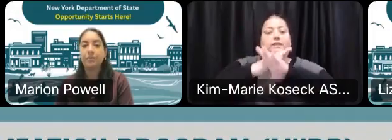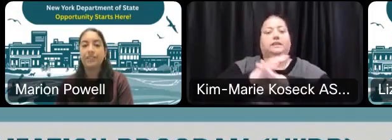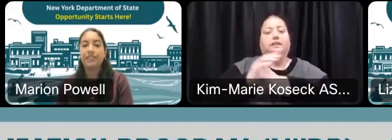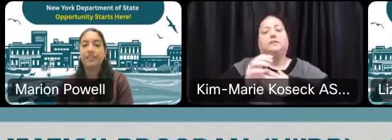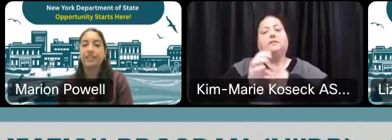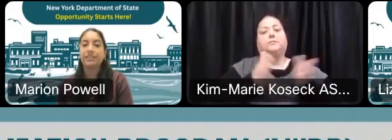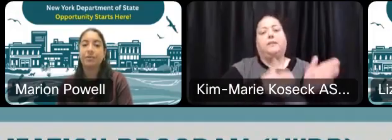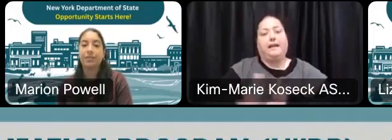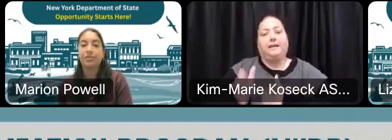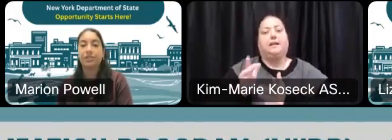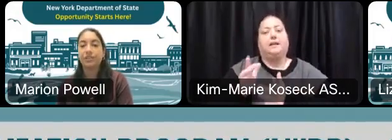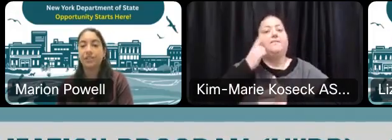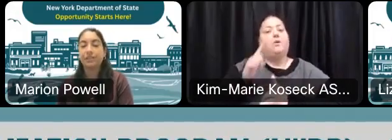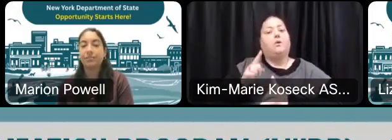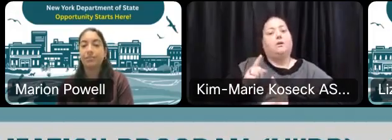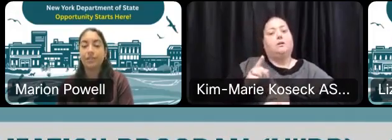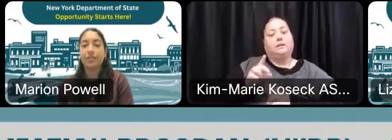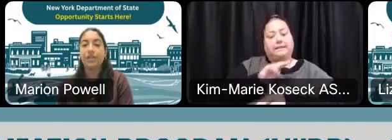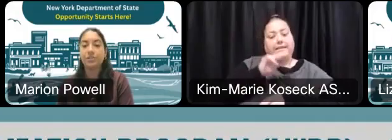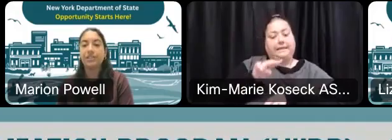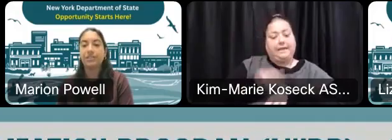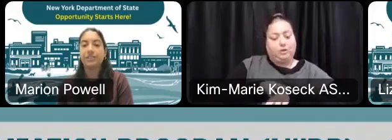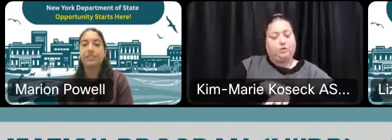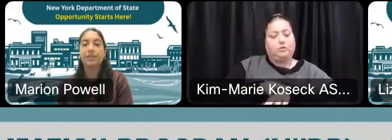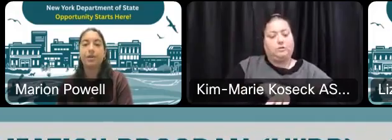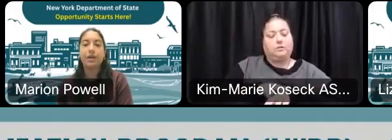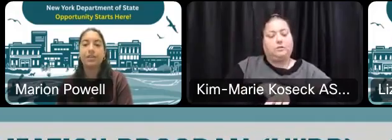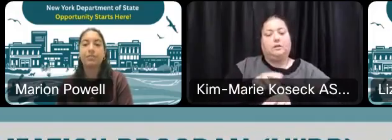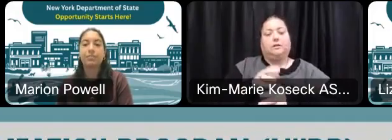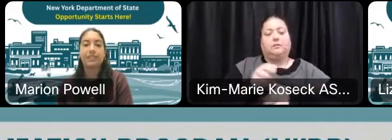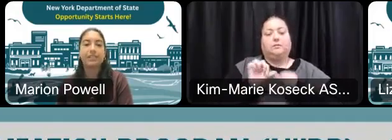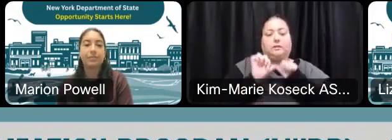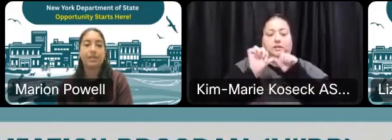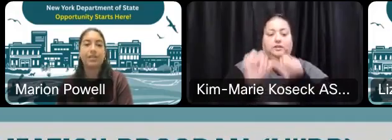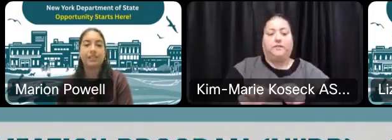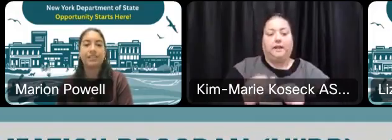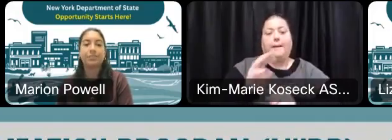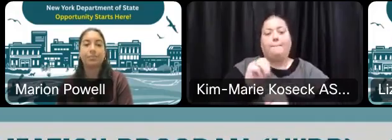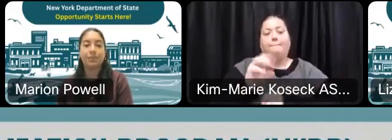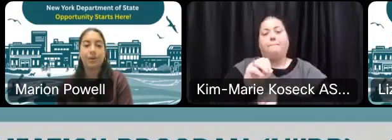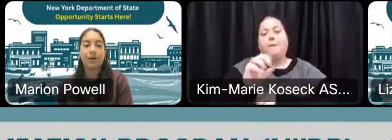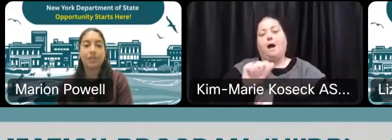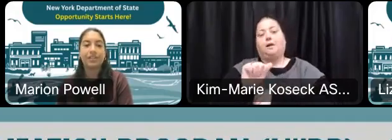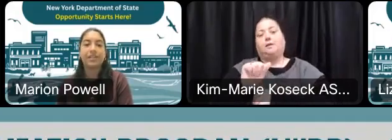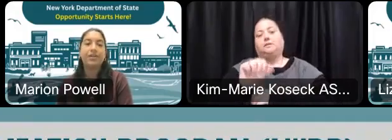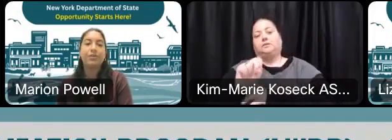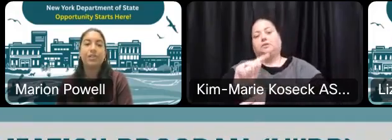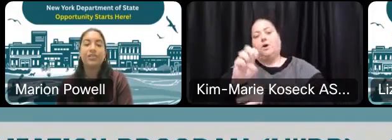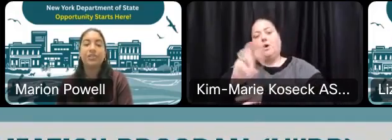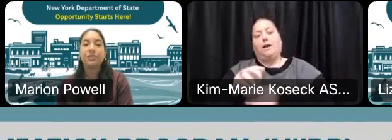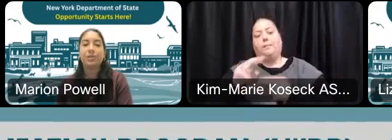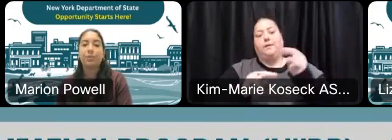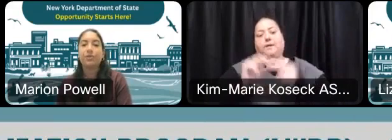also incorporates insights from the Nature Conservancy's Montauk Business Community Consensus Building Project,